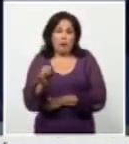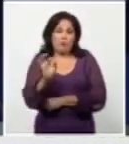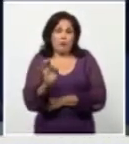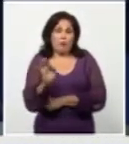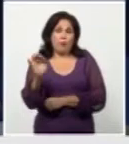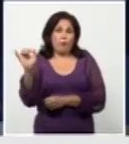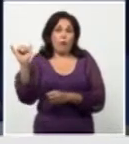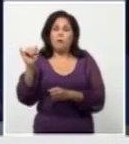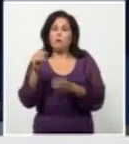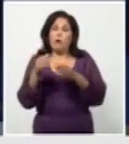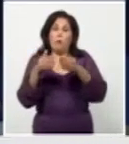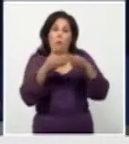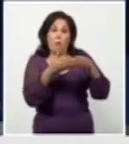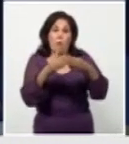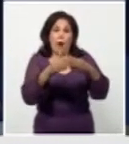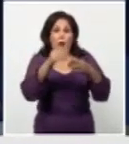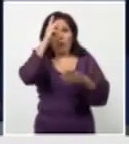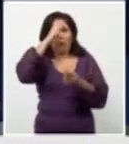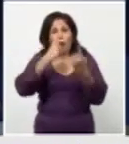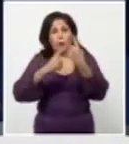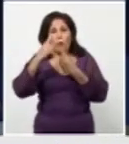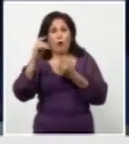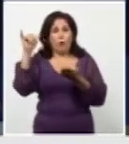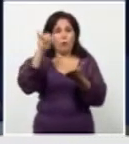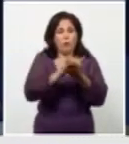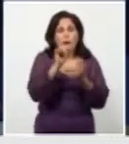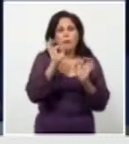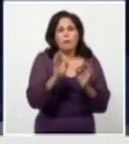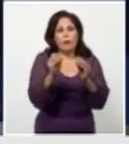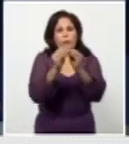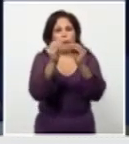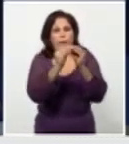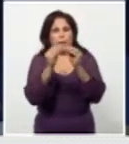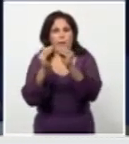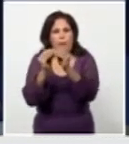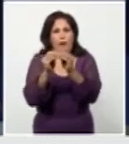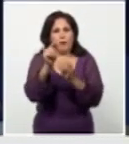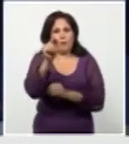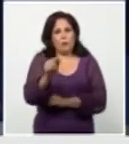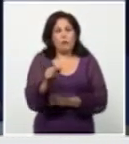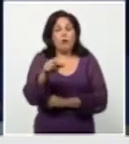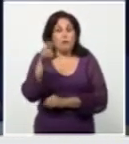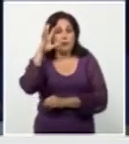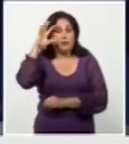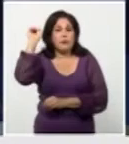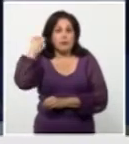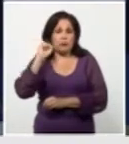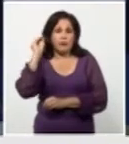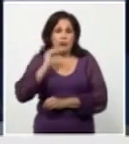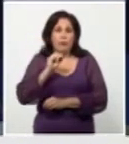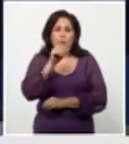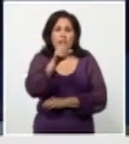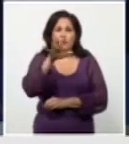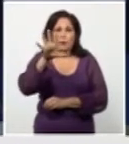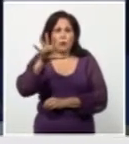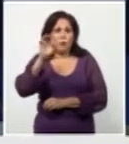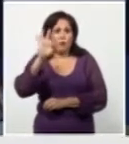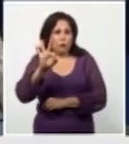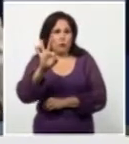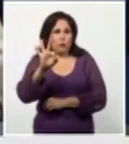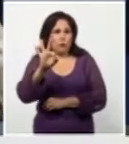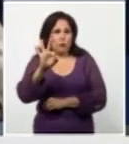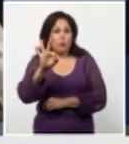country. With this addition, there is a total of 158 people, which